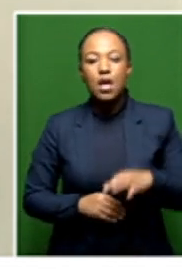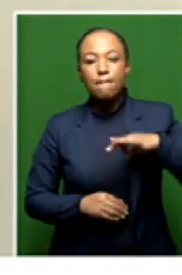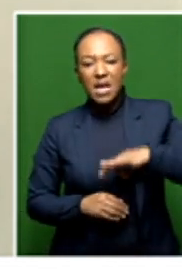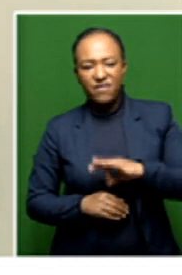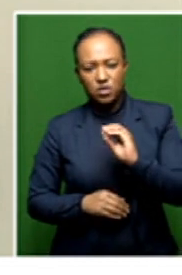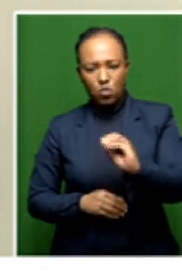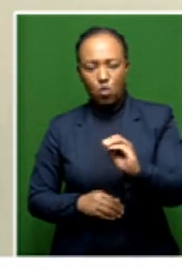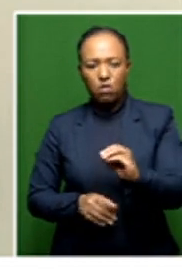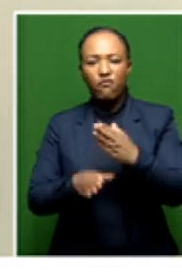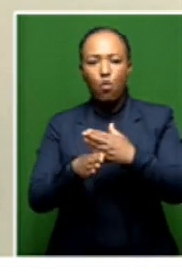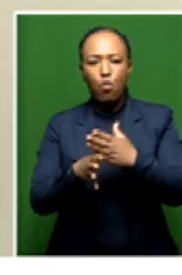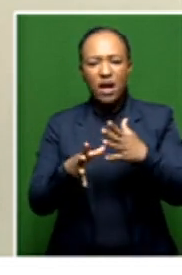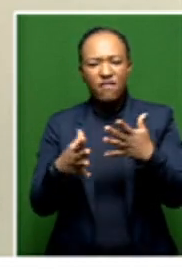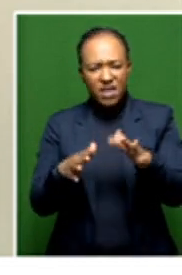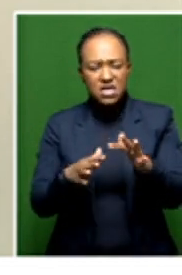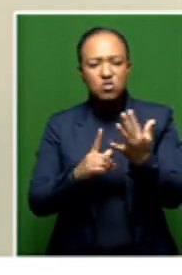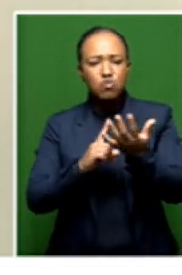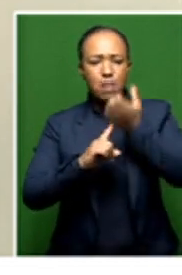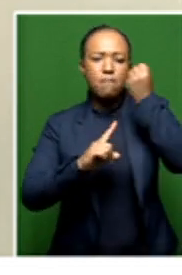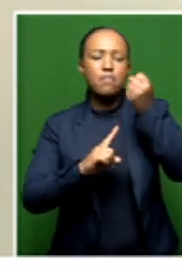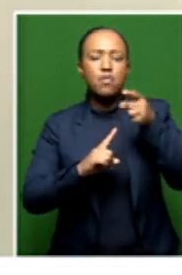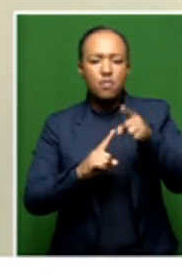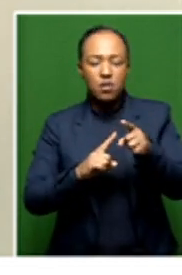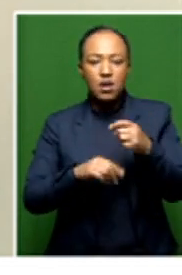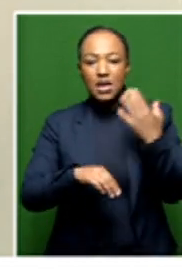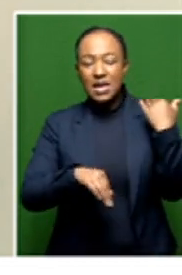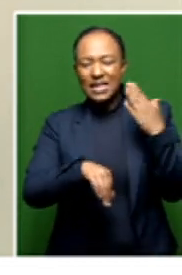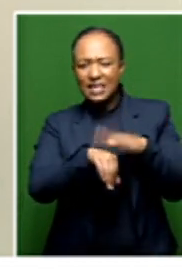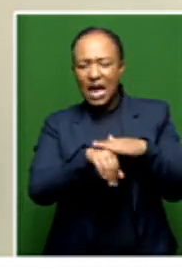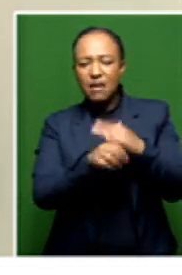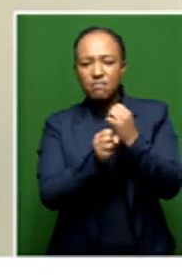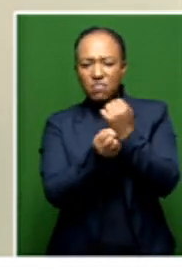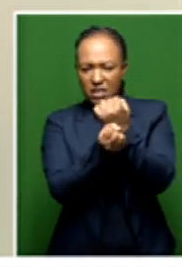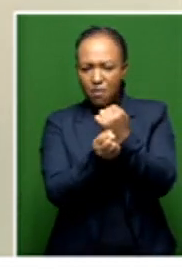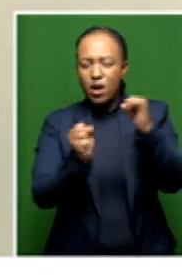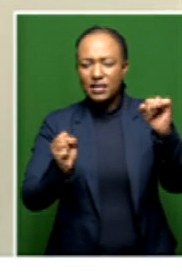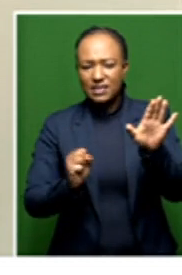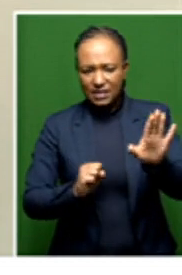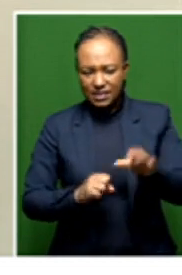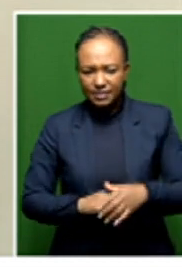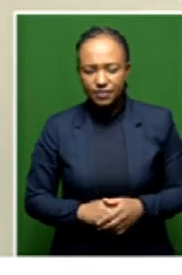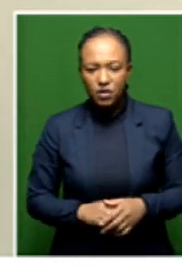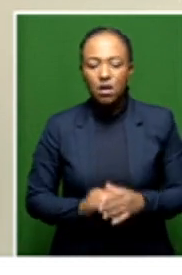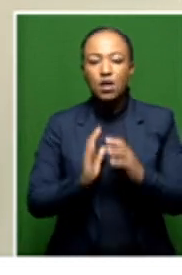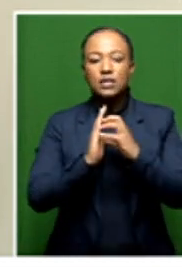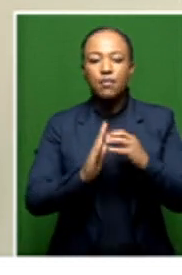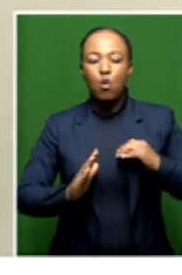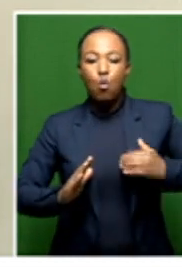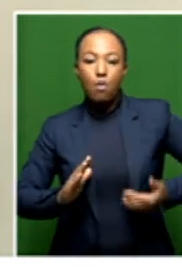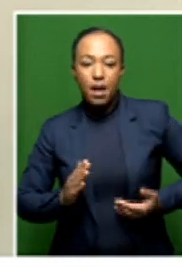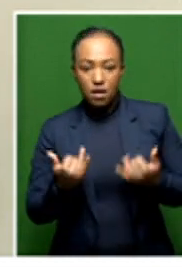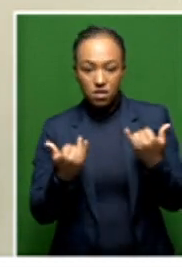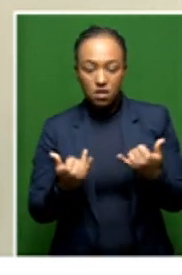workers have attained during the dawn of democracy. For an example, as women, our